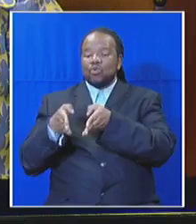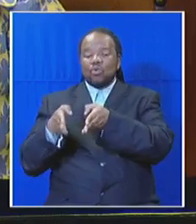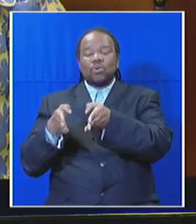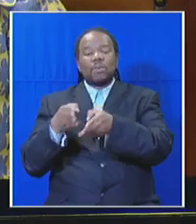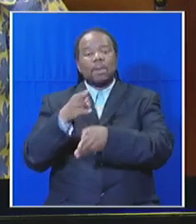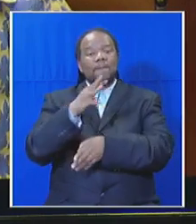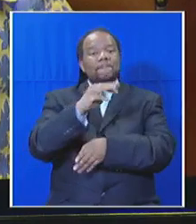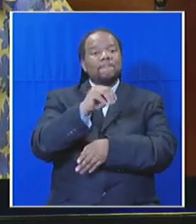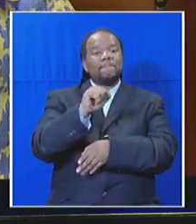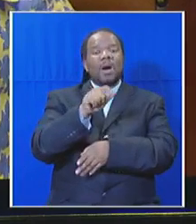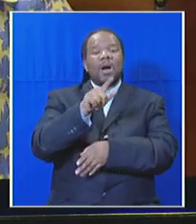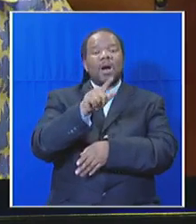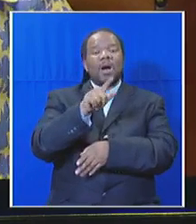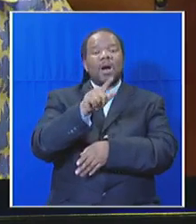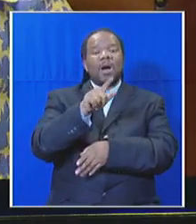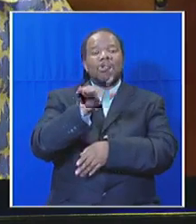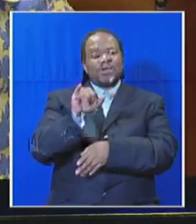The Honorable the President.